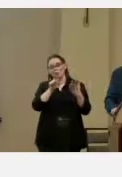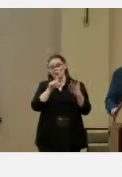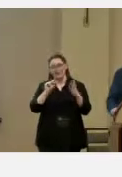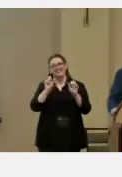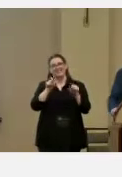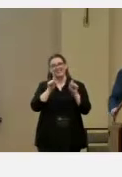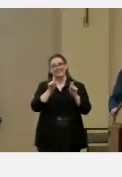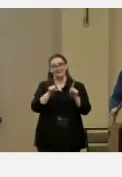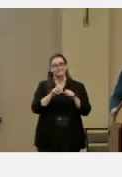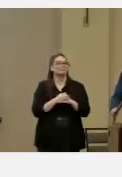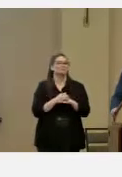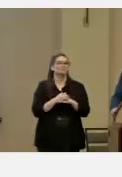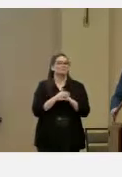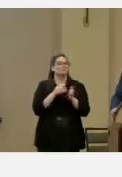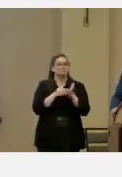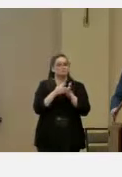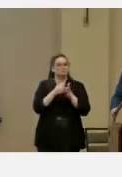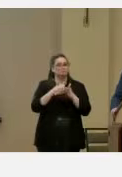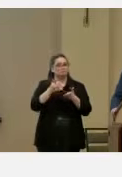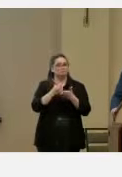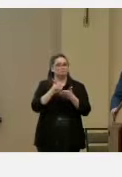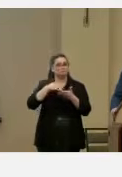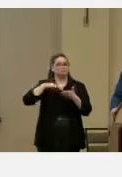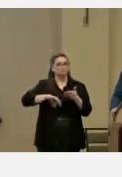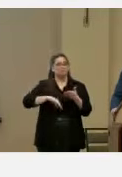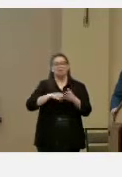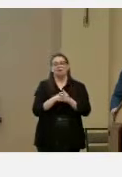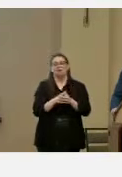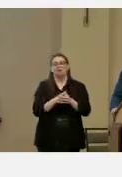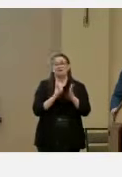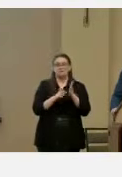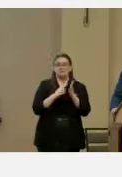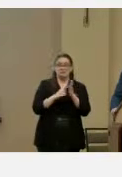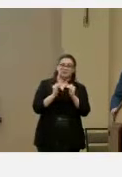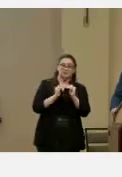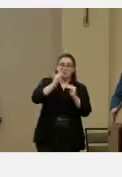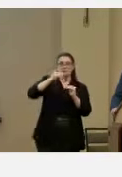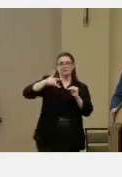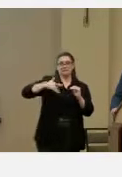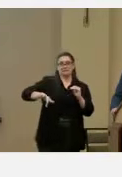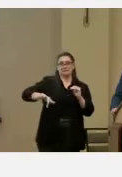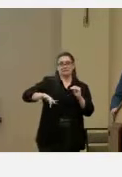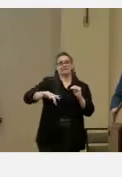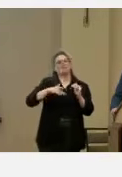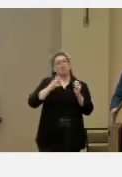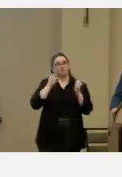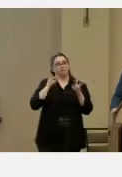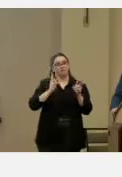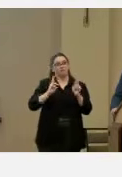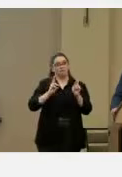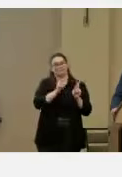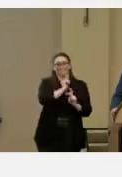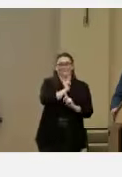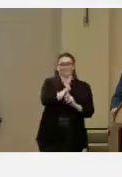and it's often very helpful. Sometimes it overreads, but a lot of people,